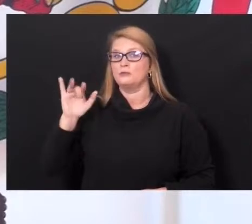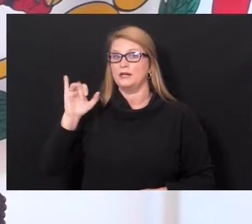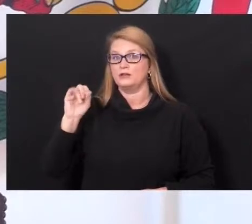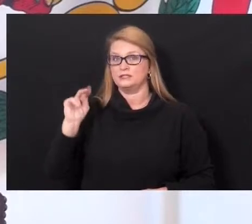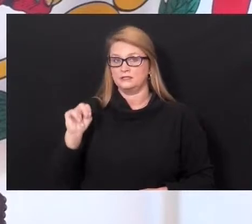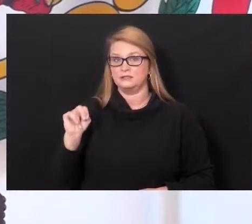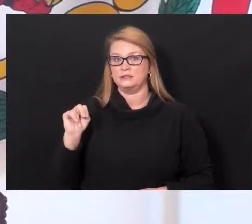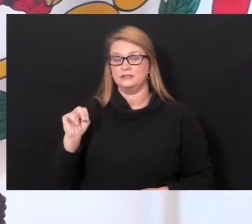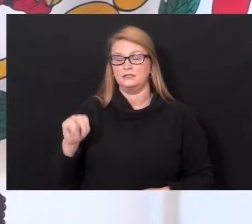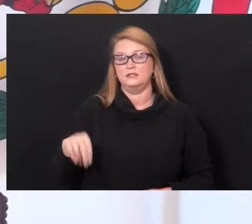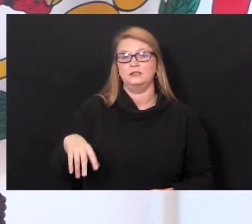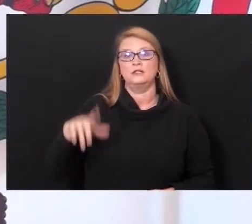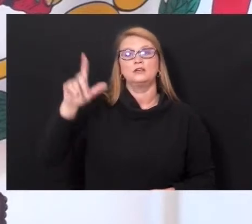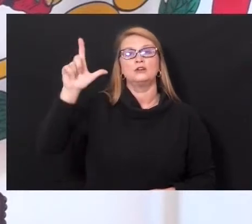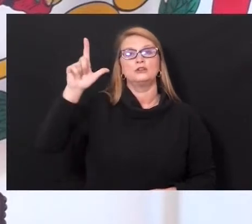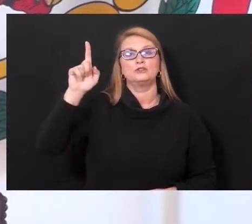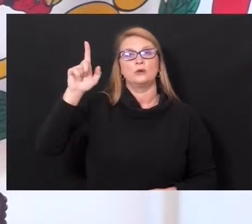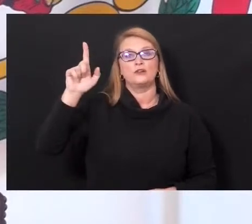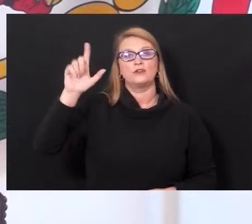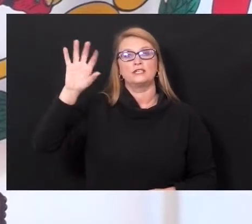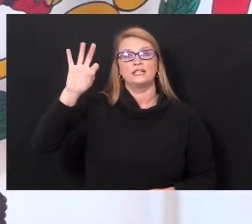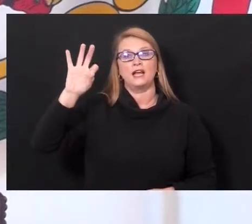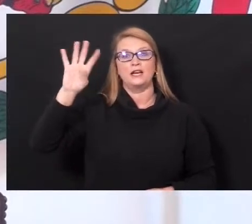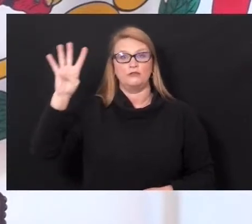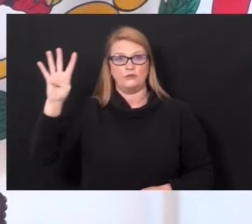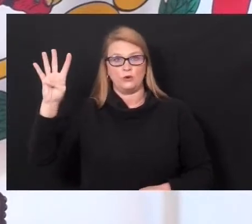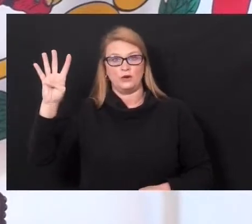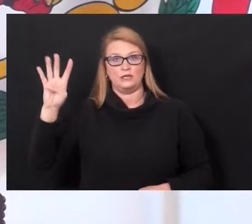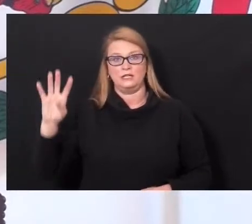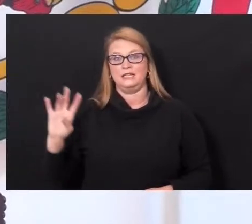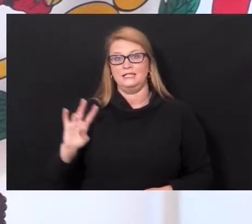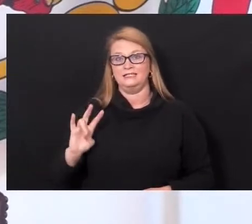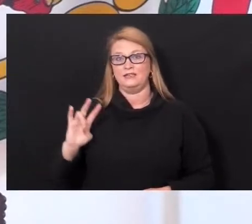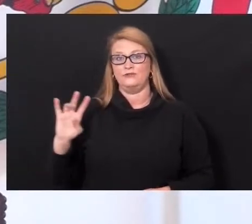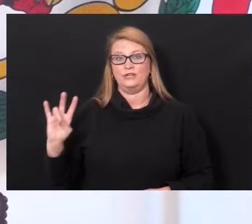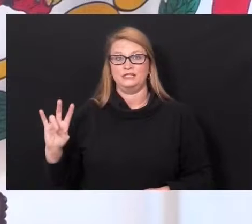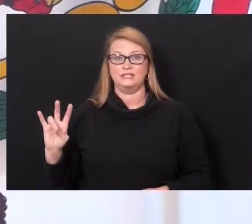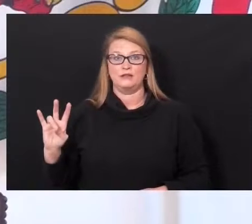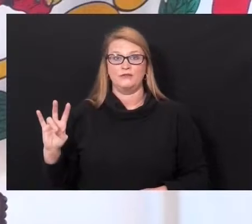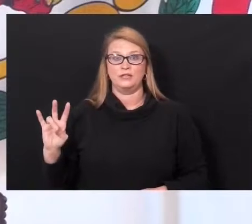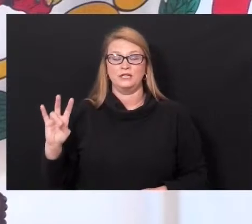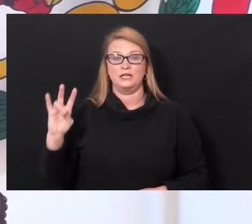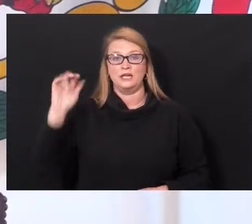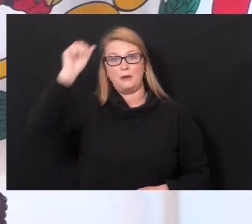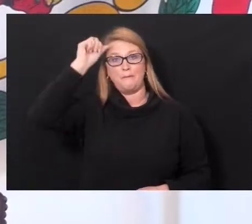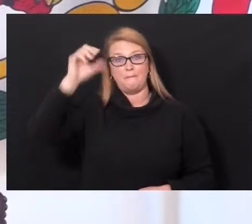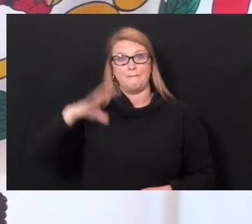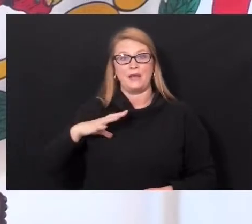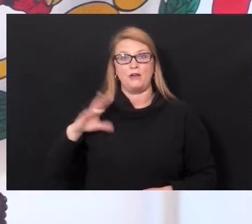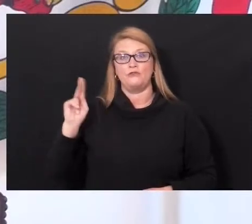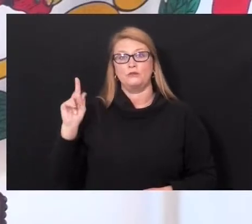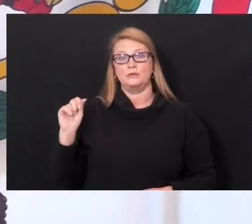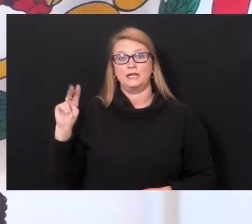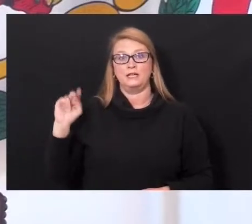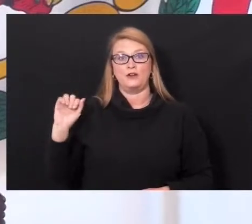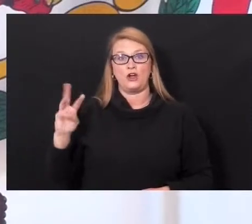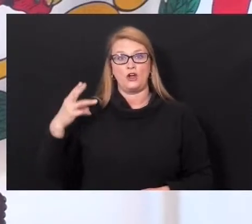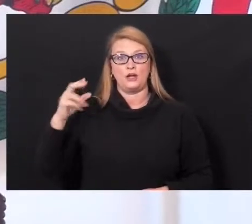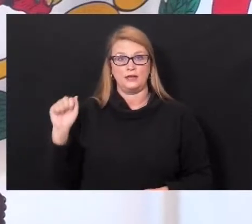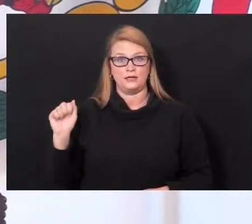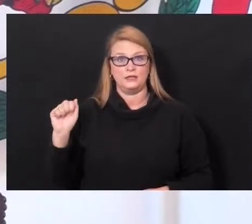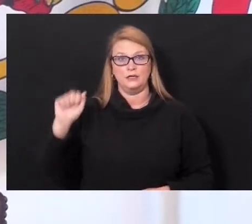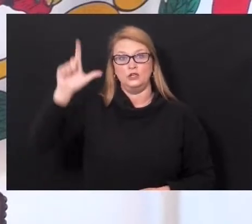County. Our 21st 194th death is a 77-year-old male from Kanawha County. Our